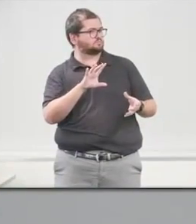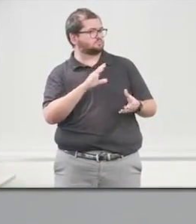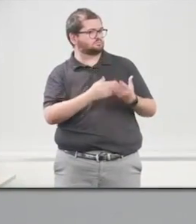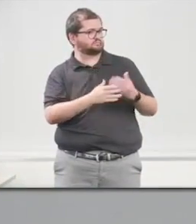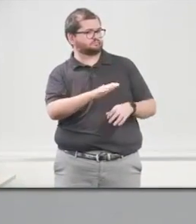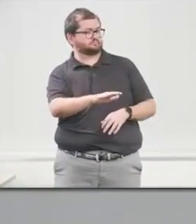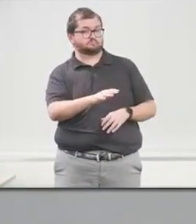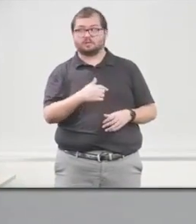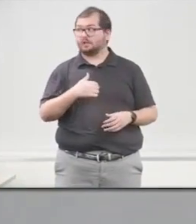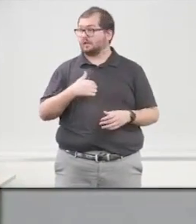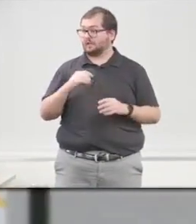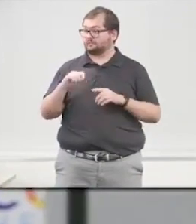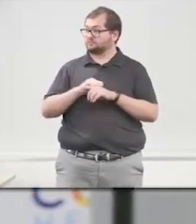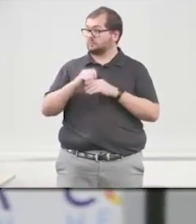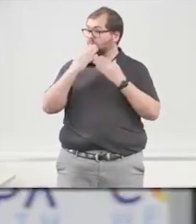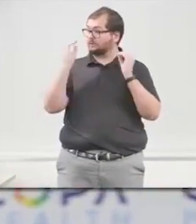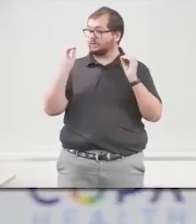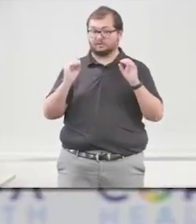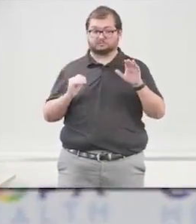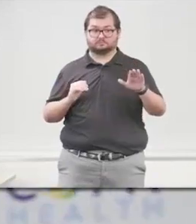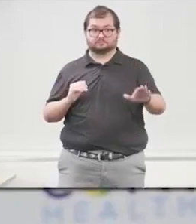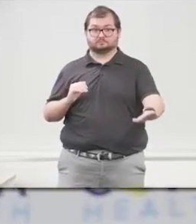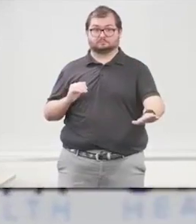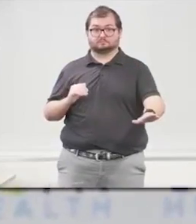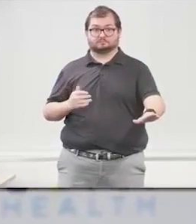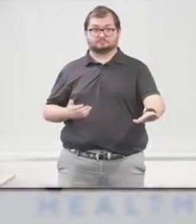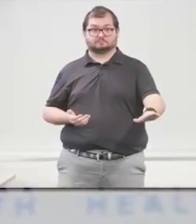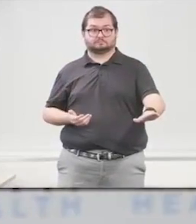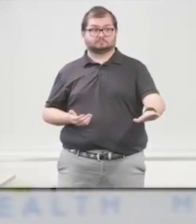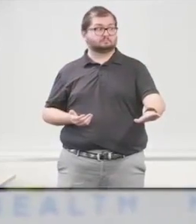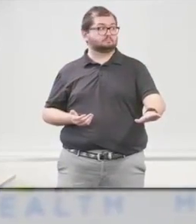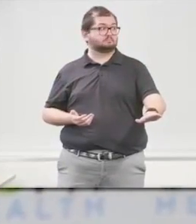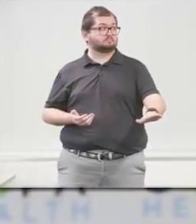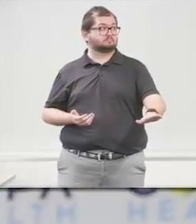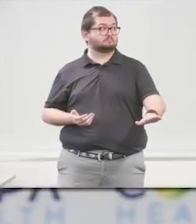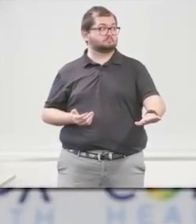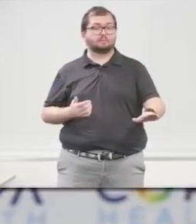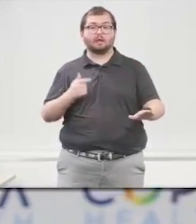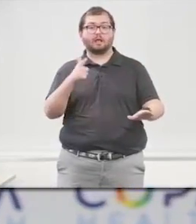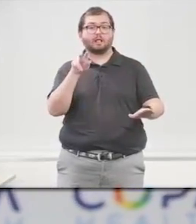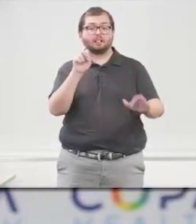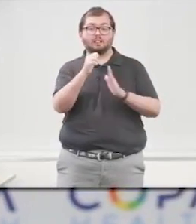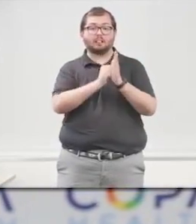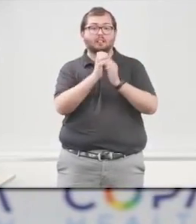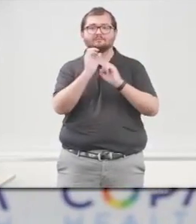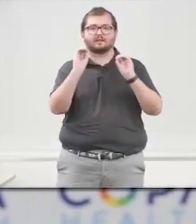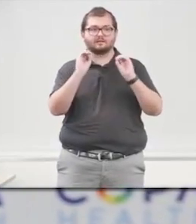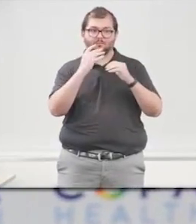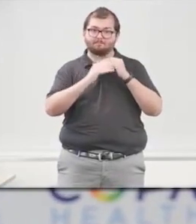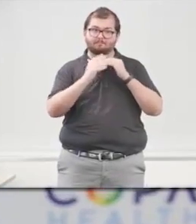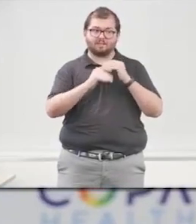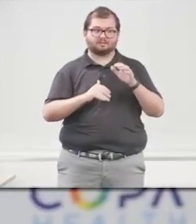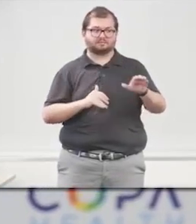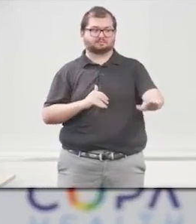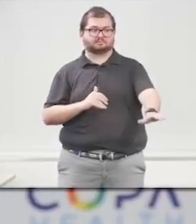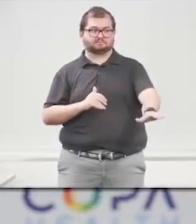had any training. Put my hand there and I didn't even have a glove on. And there was blood. And